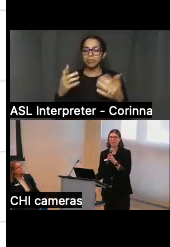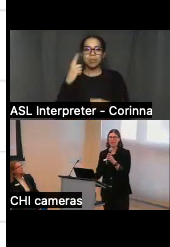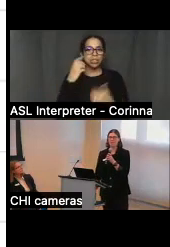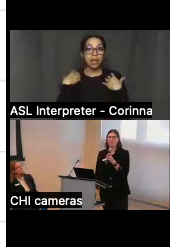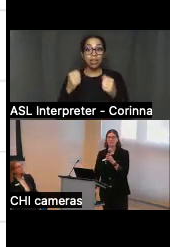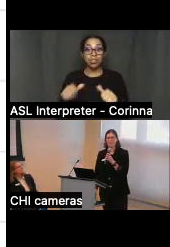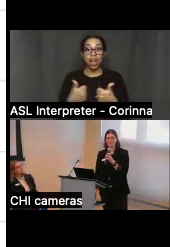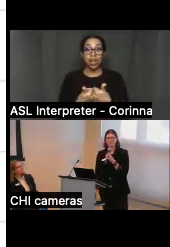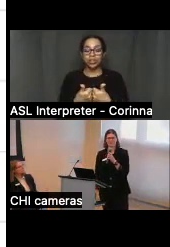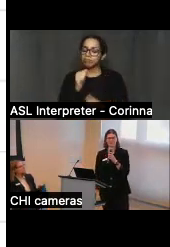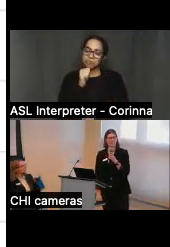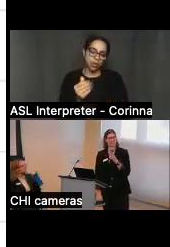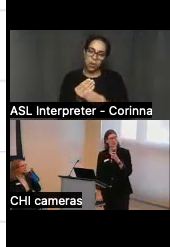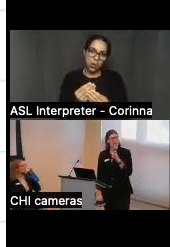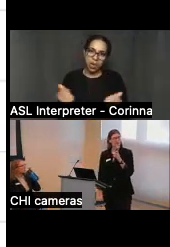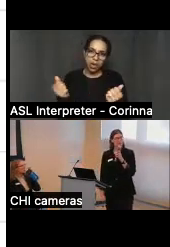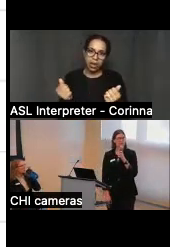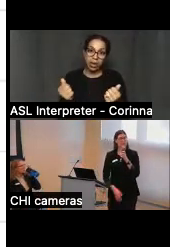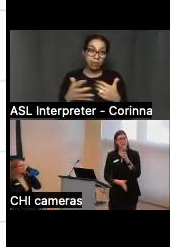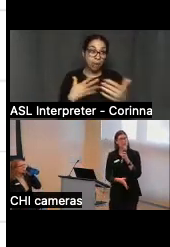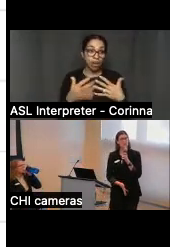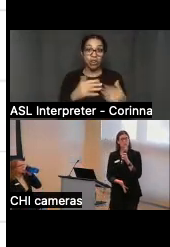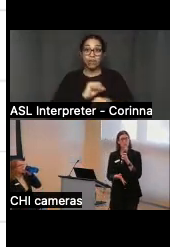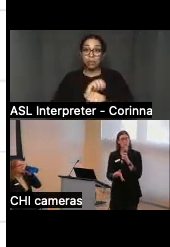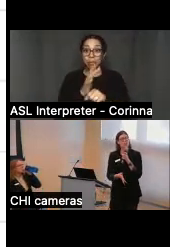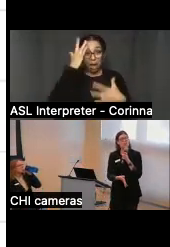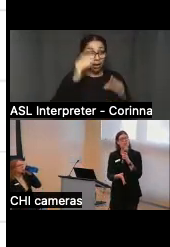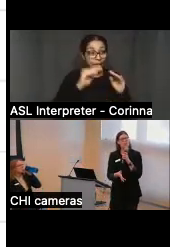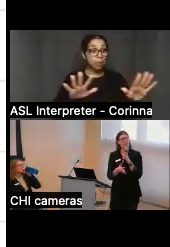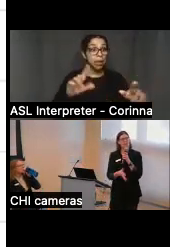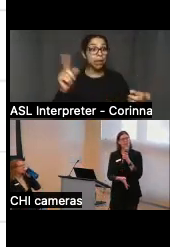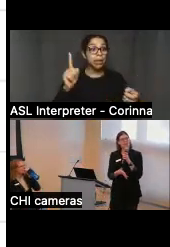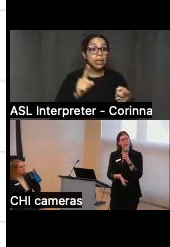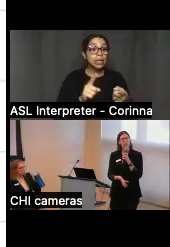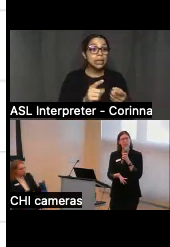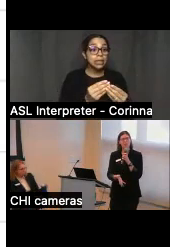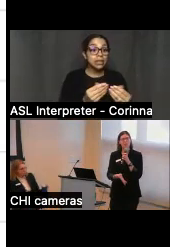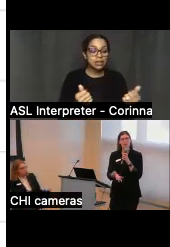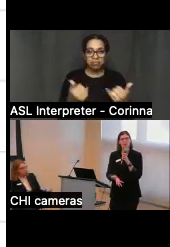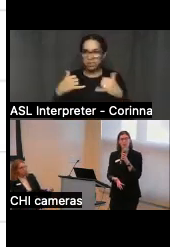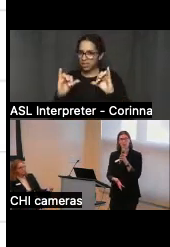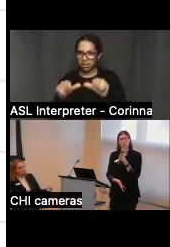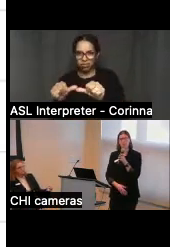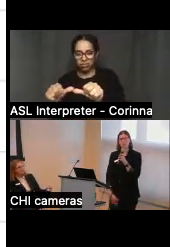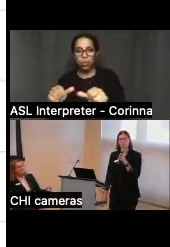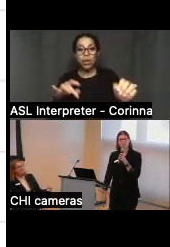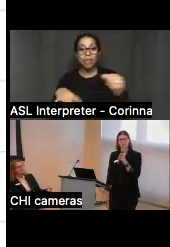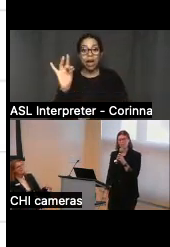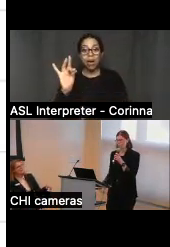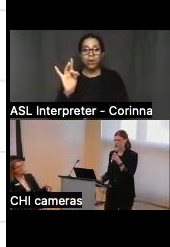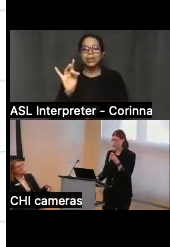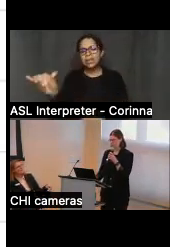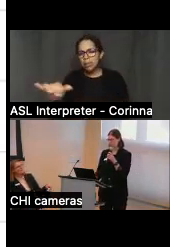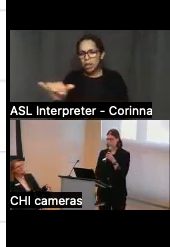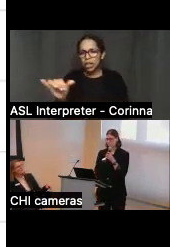away as the pandemic eased. And we actually found some similar findings comparative to what people were experiencing